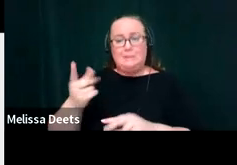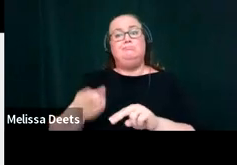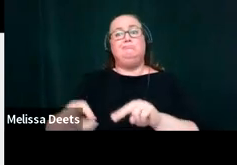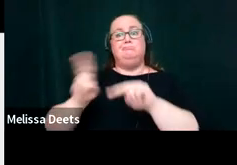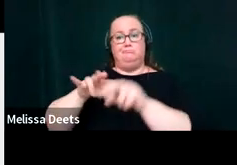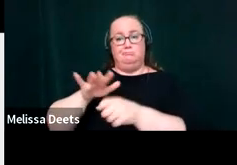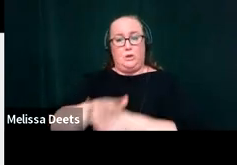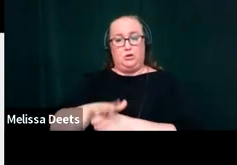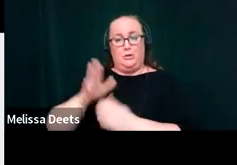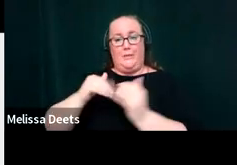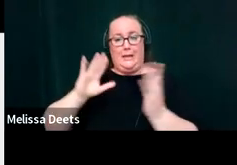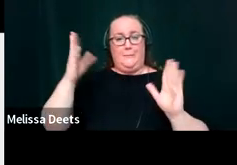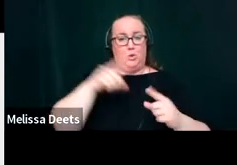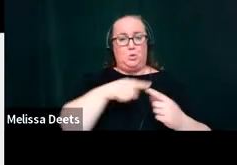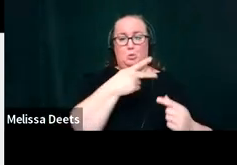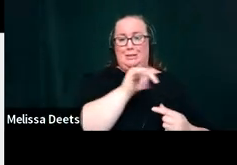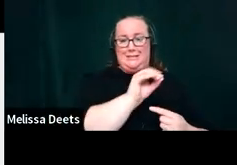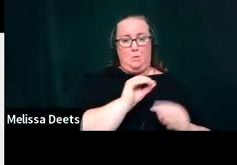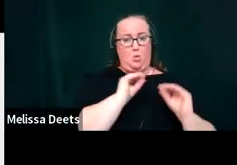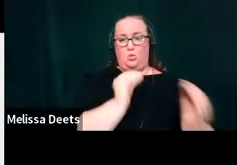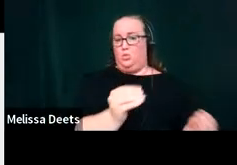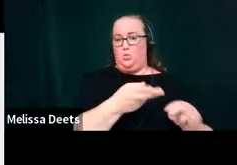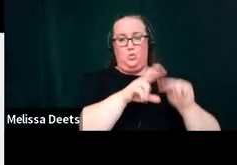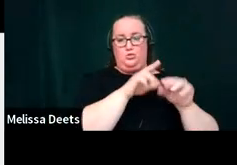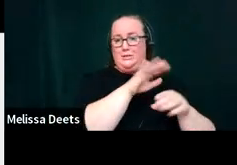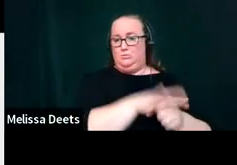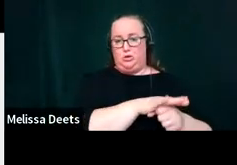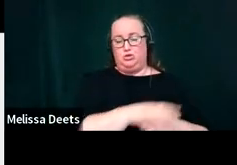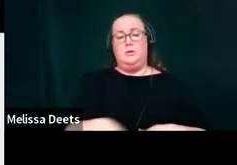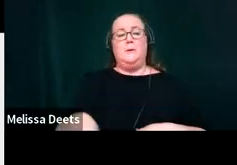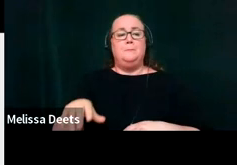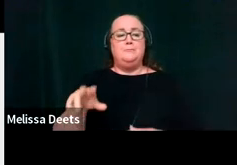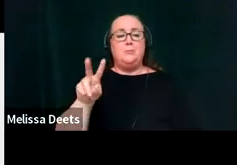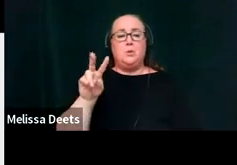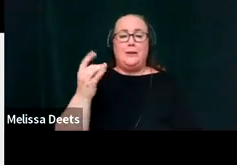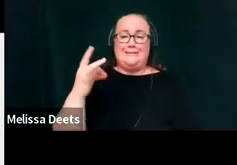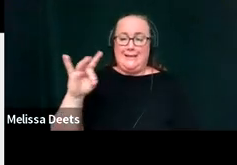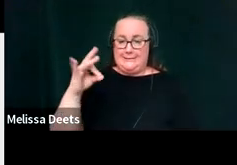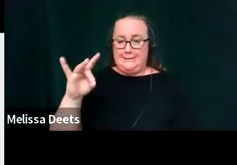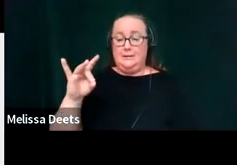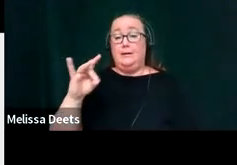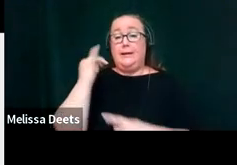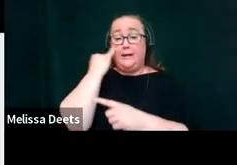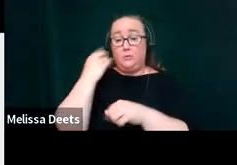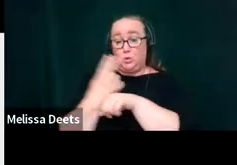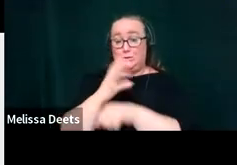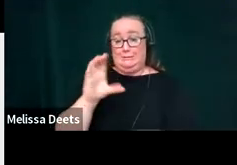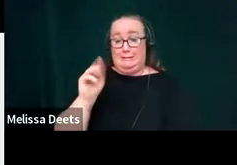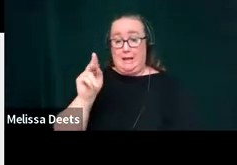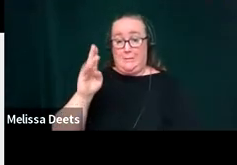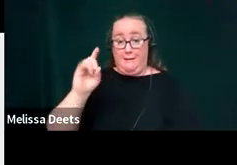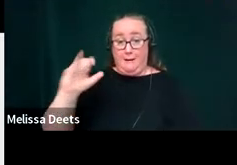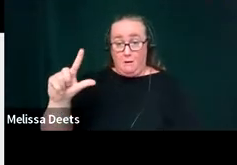compared to placebo. In 2018, a study found that when cannabidiol was administered